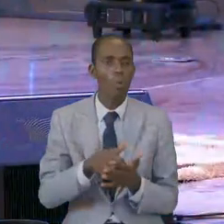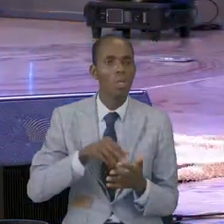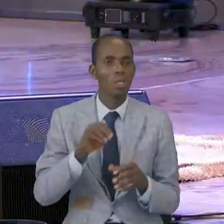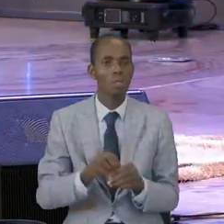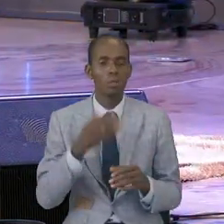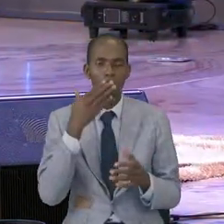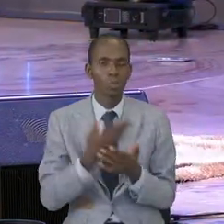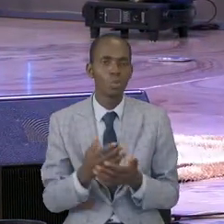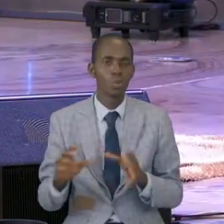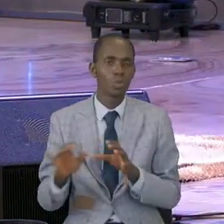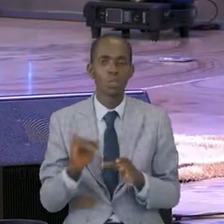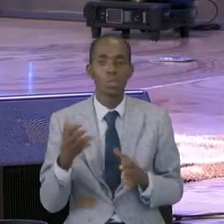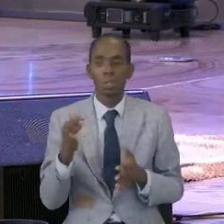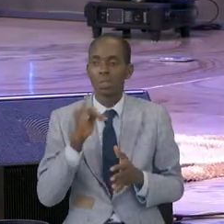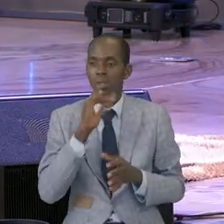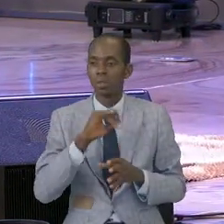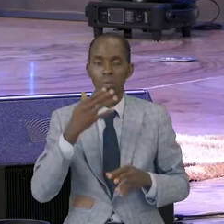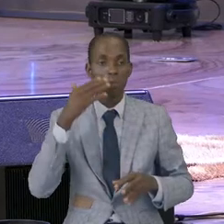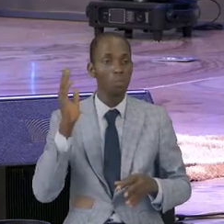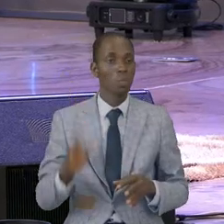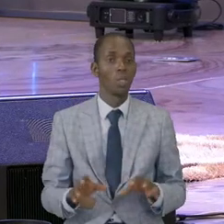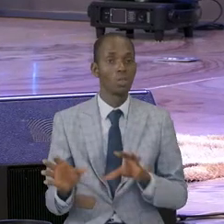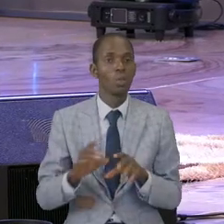doing. No evil doing,